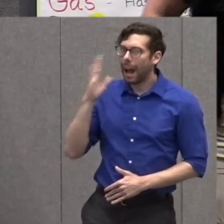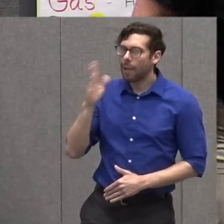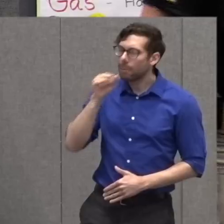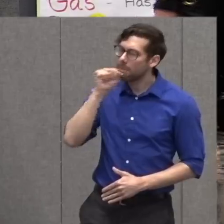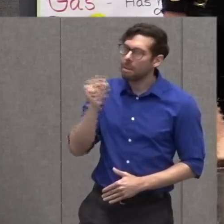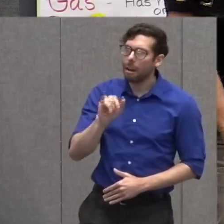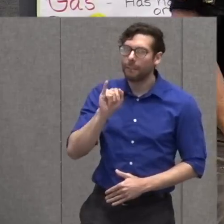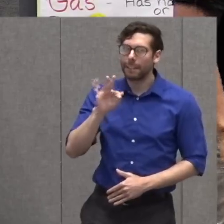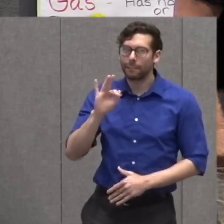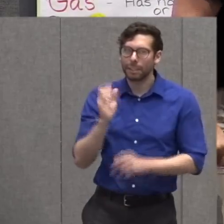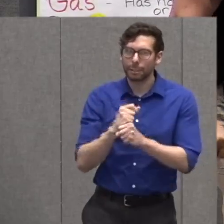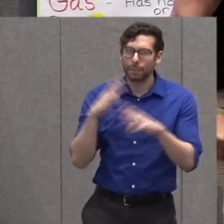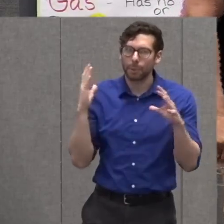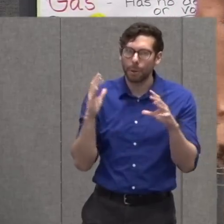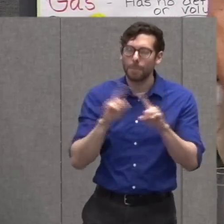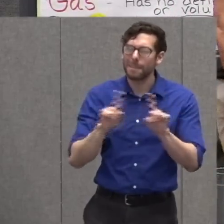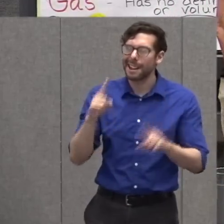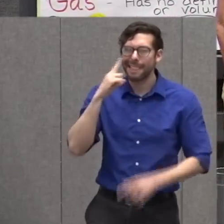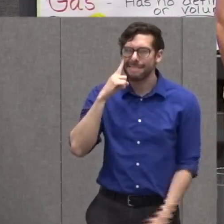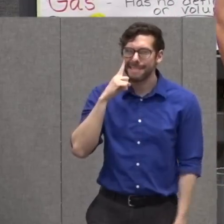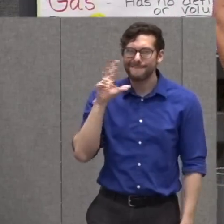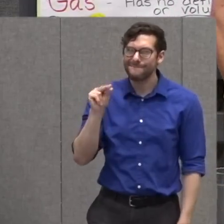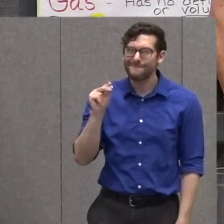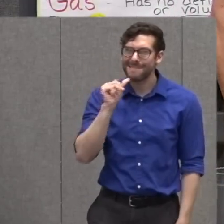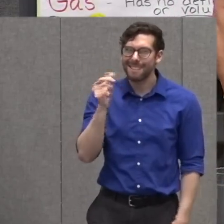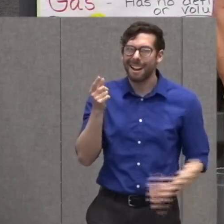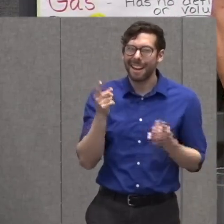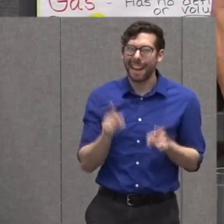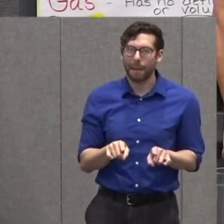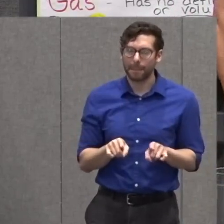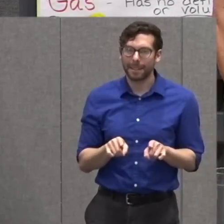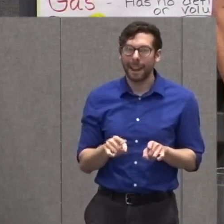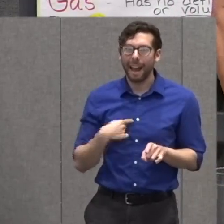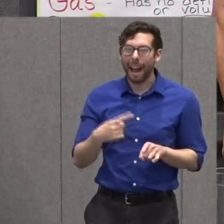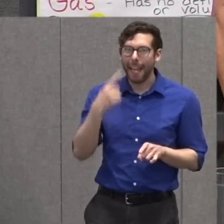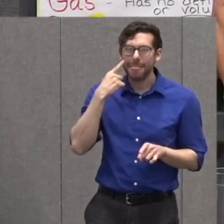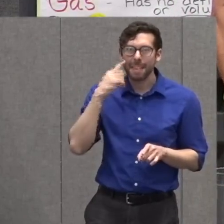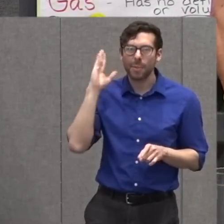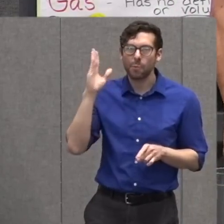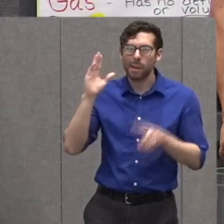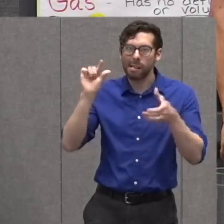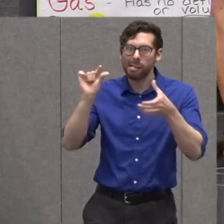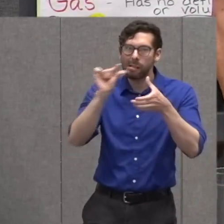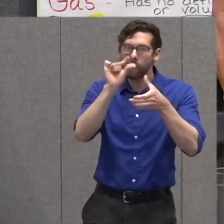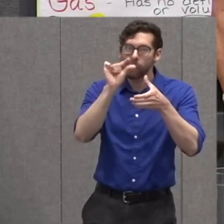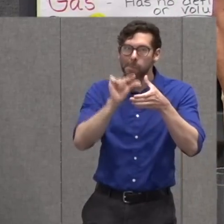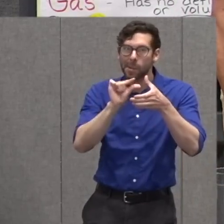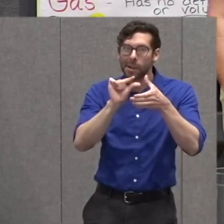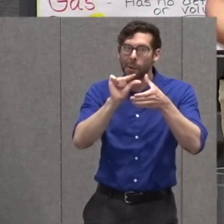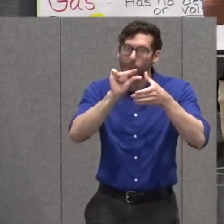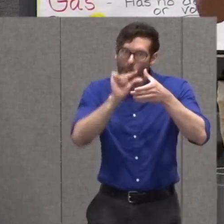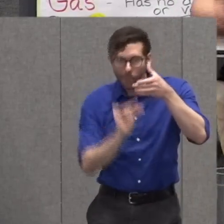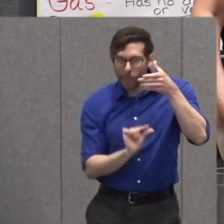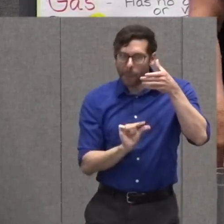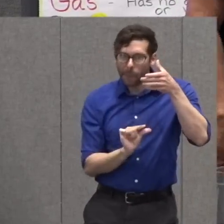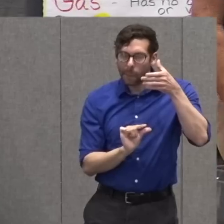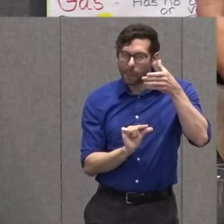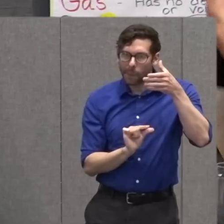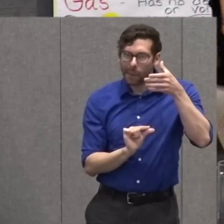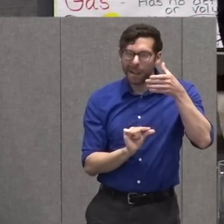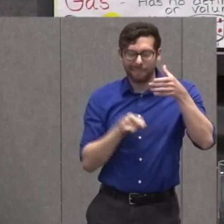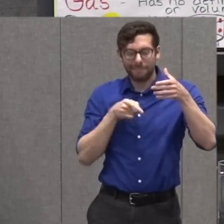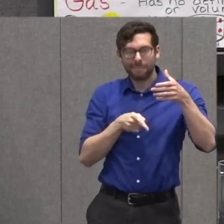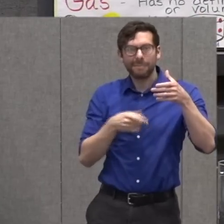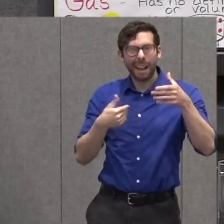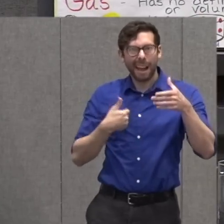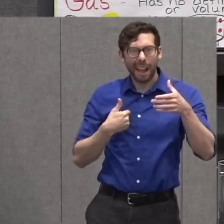going to say sink, because they have matter, so they weigh. So I think we're going to put it in there, and it's just going to go to the bottom. Okay, that's a So good that's my